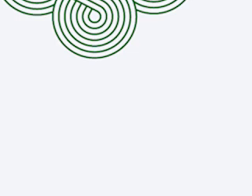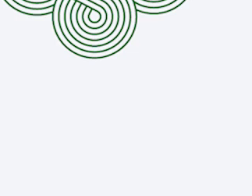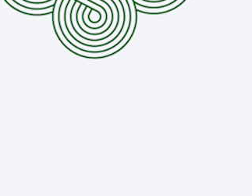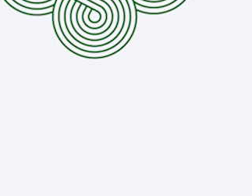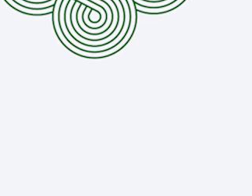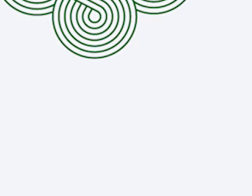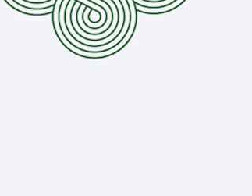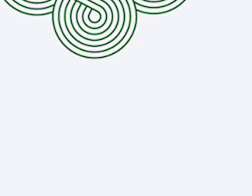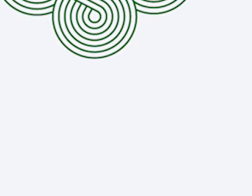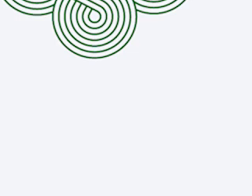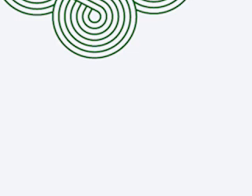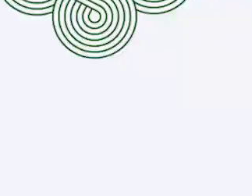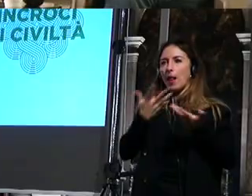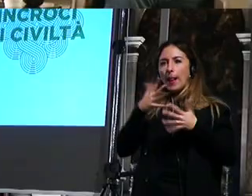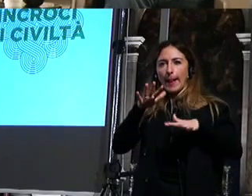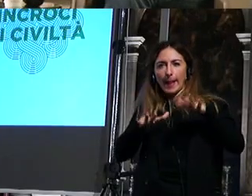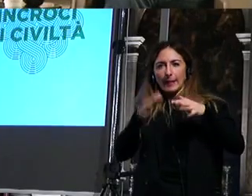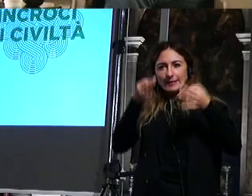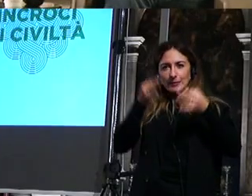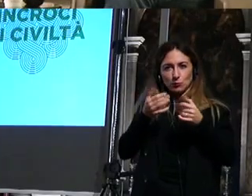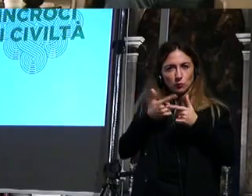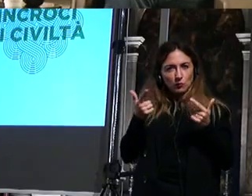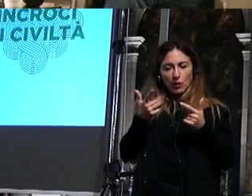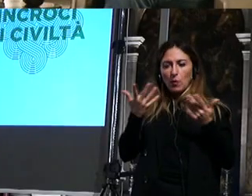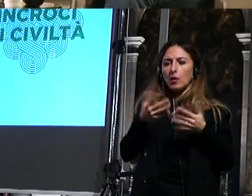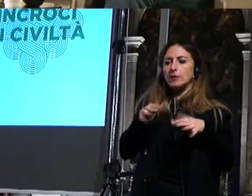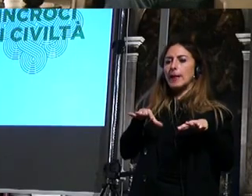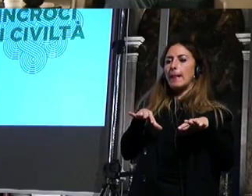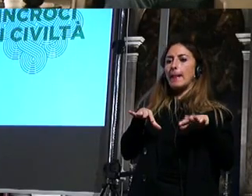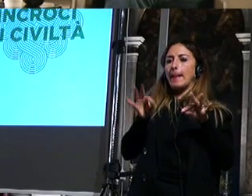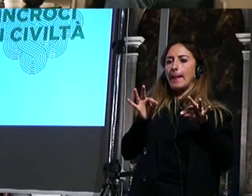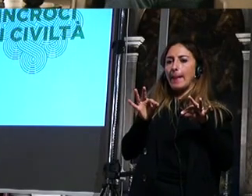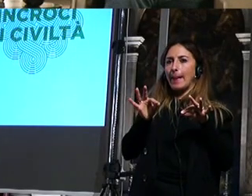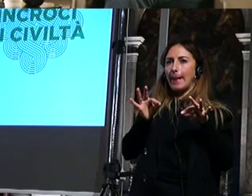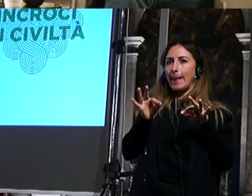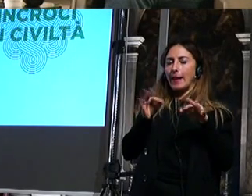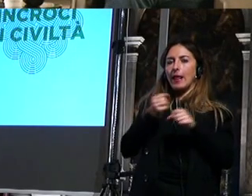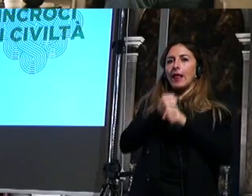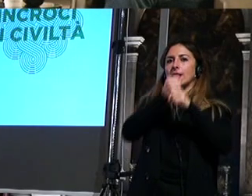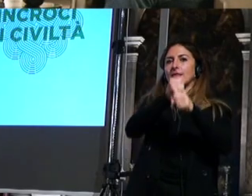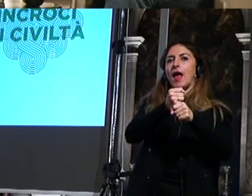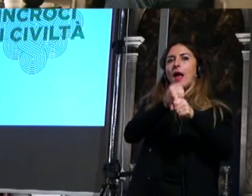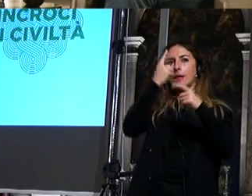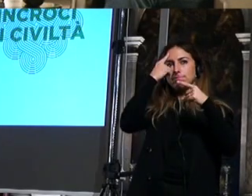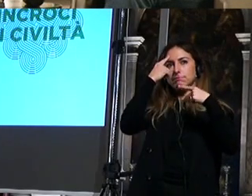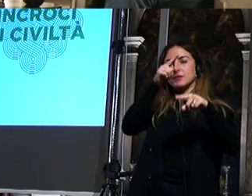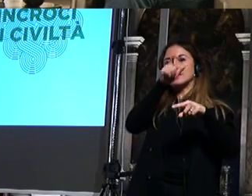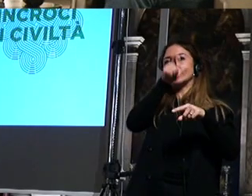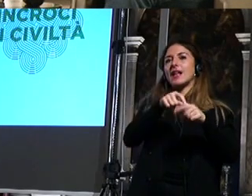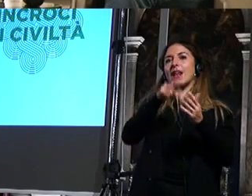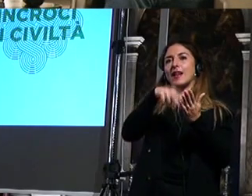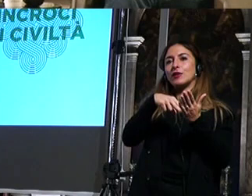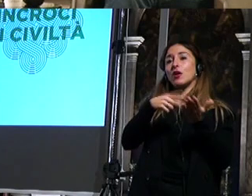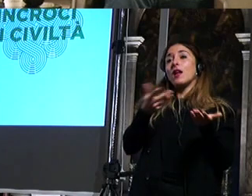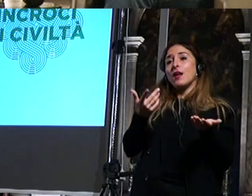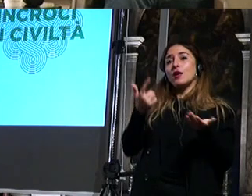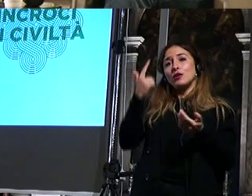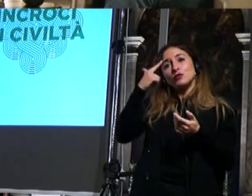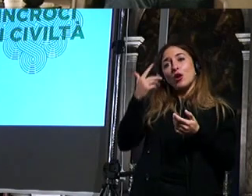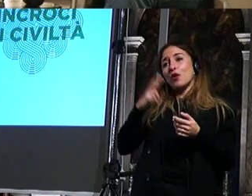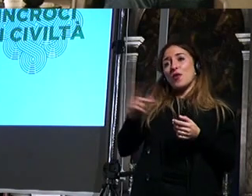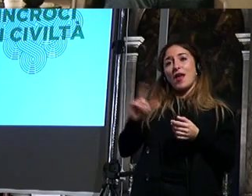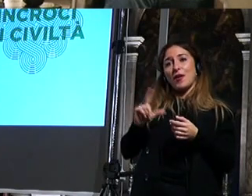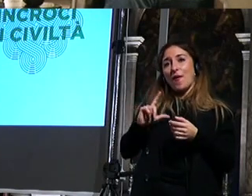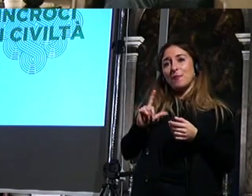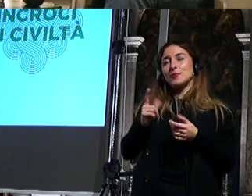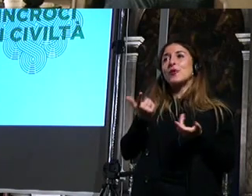the reader, to decide for myself. And I understand it's uncomfortable. I understand that if I saw the writer, I would want to grab her and say, which one